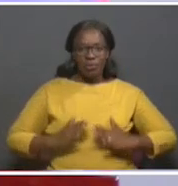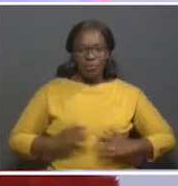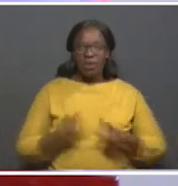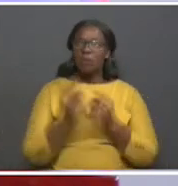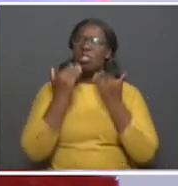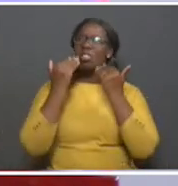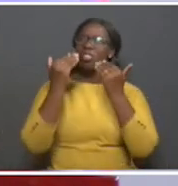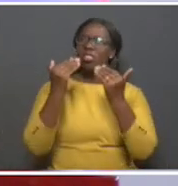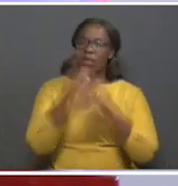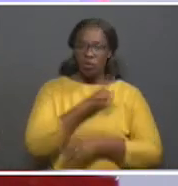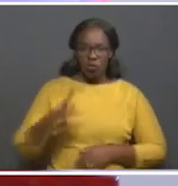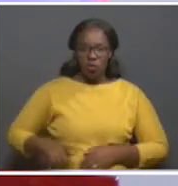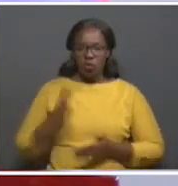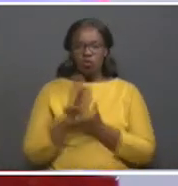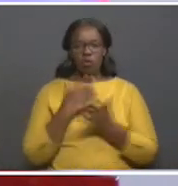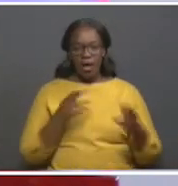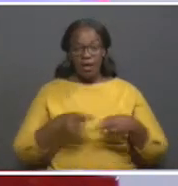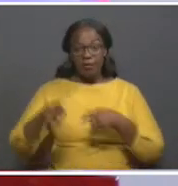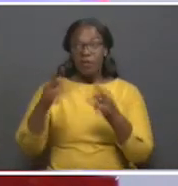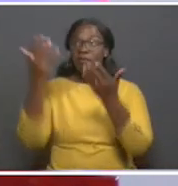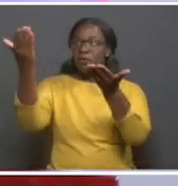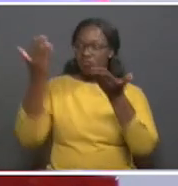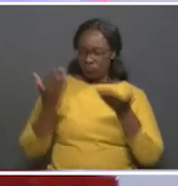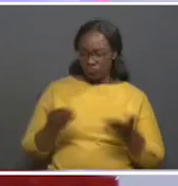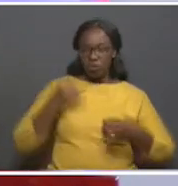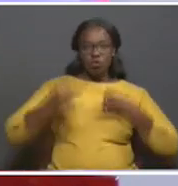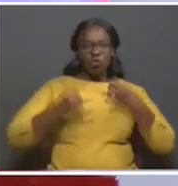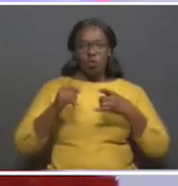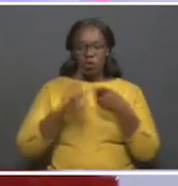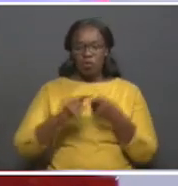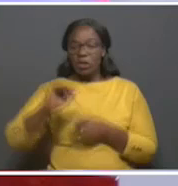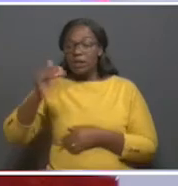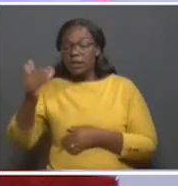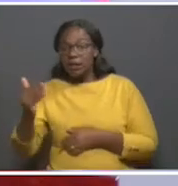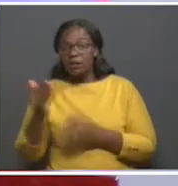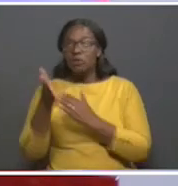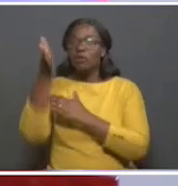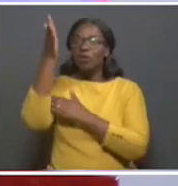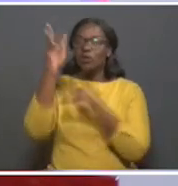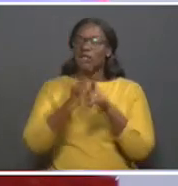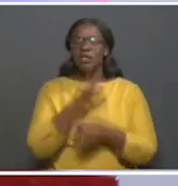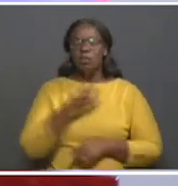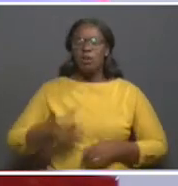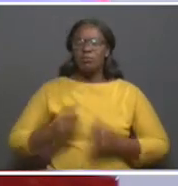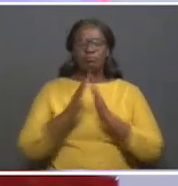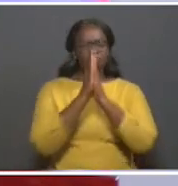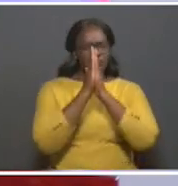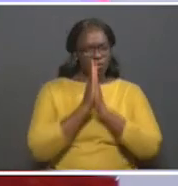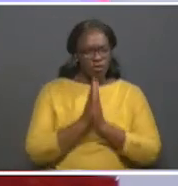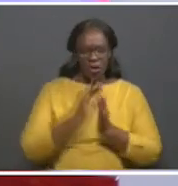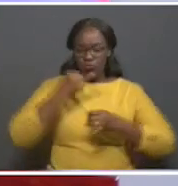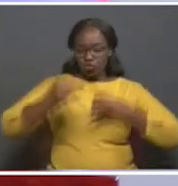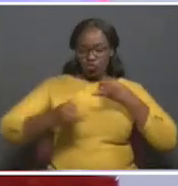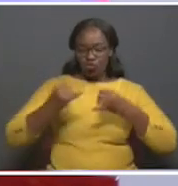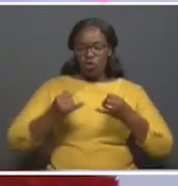you, Lord, that there is a river that brings joy to the city of God. Lord, I pray that joy will